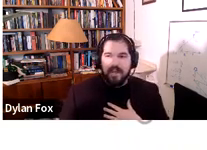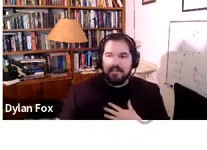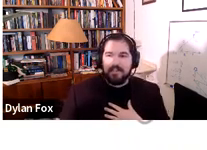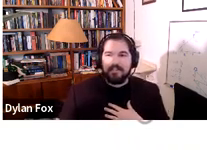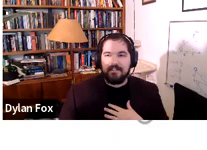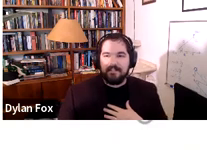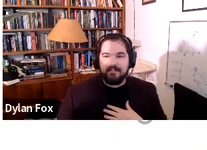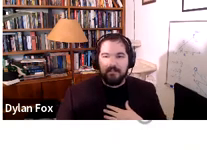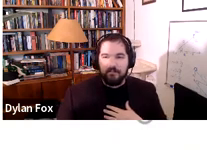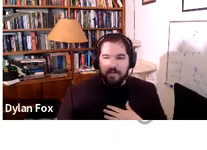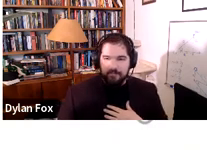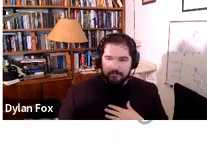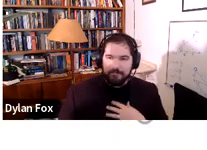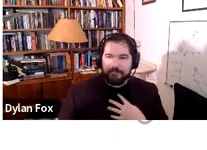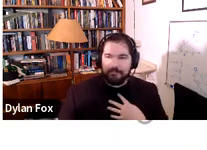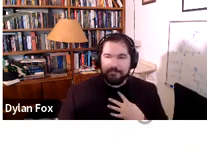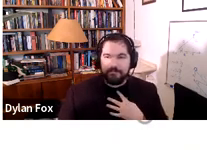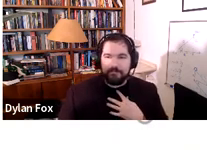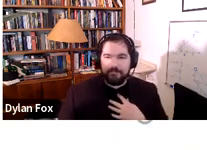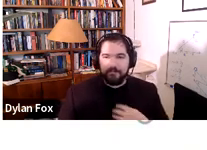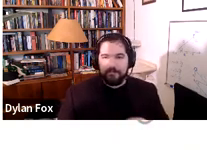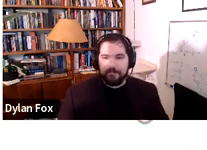XR Access. Ren?